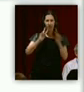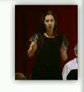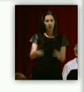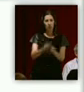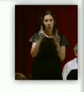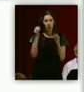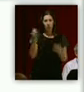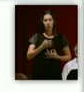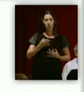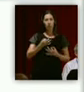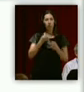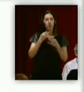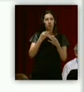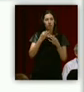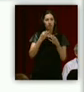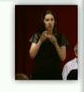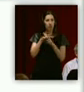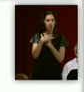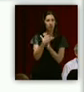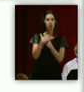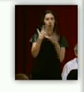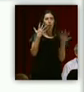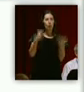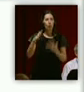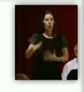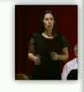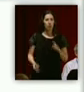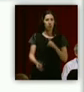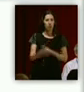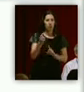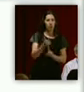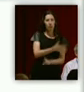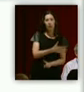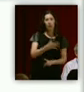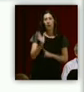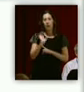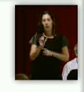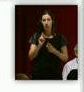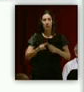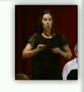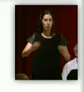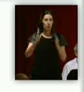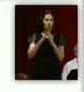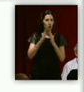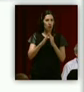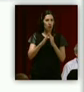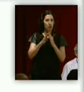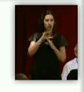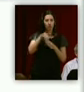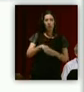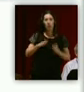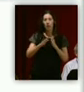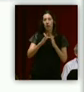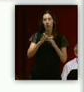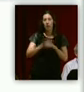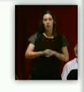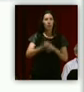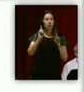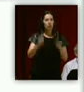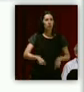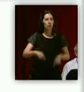all these culture irrespective of on what place you're watching this